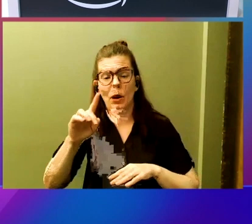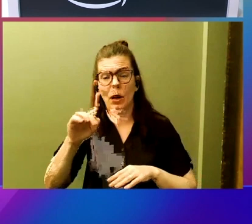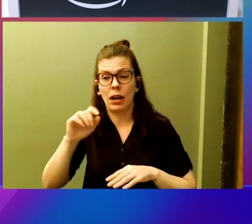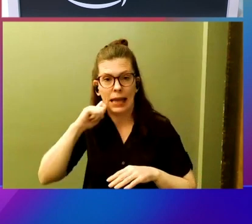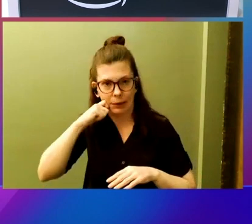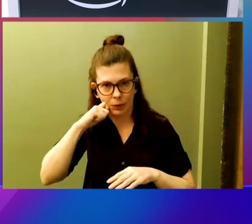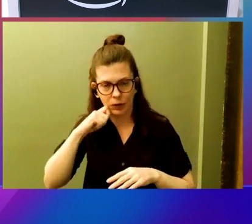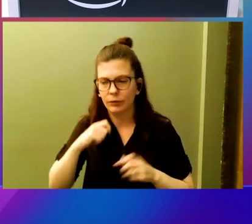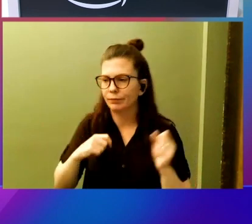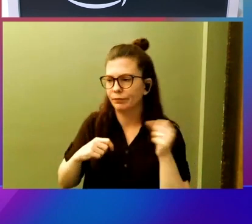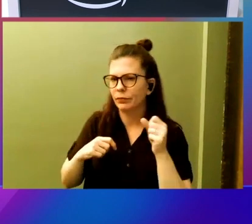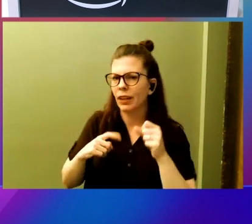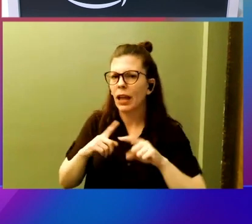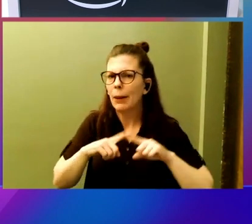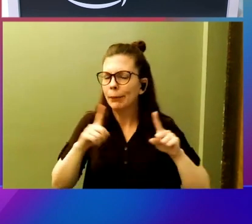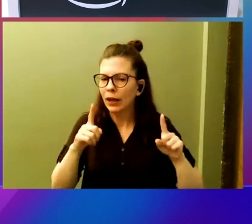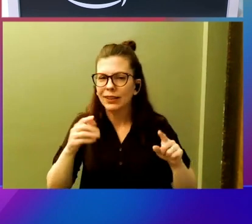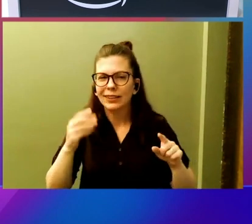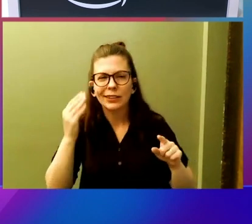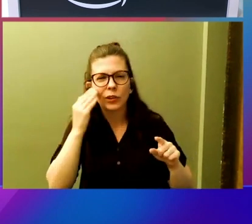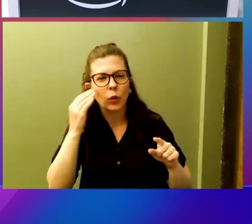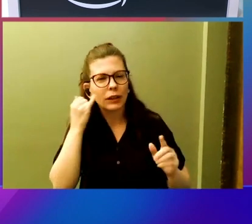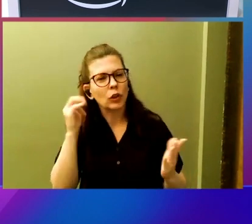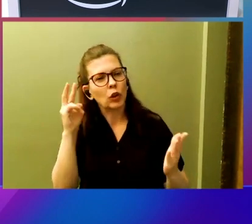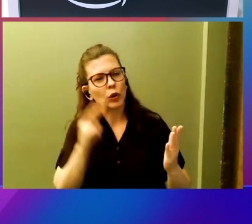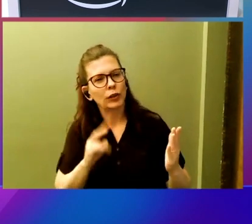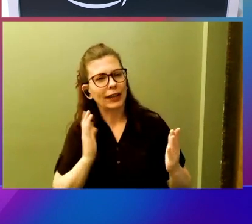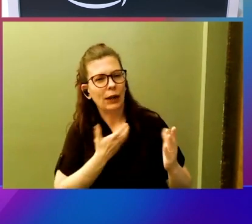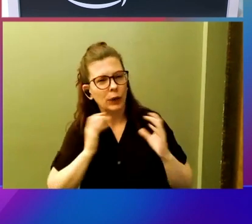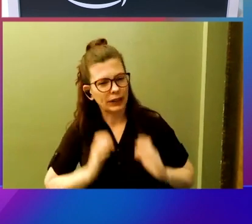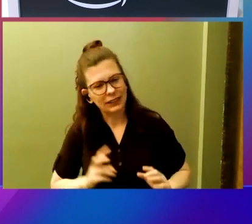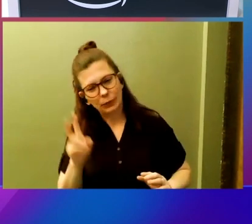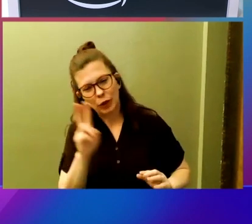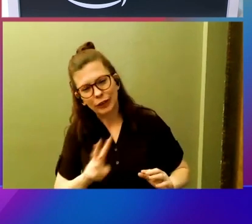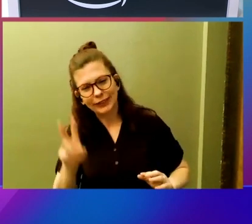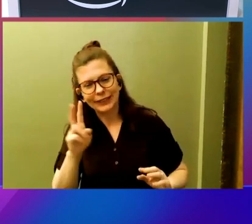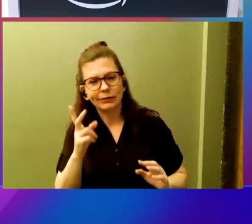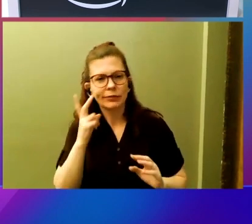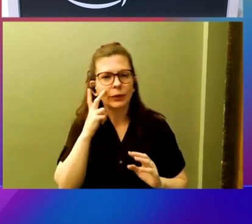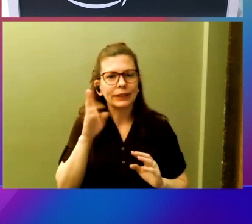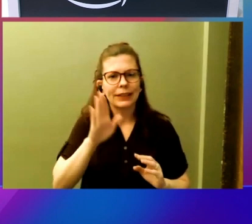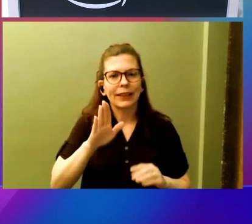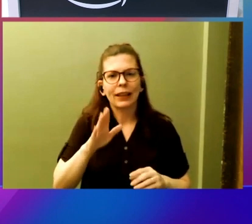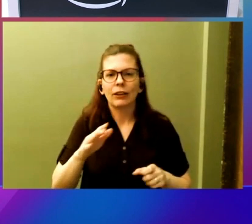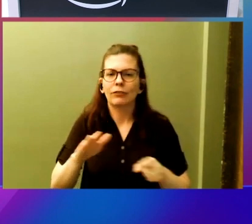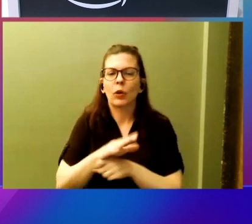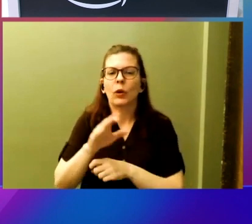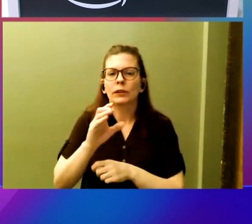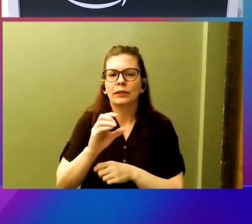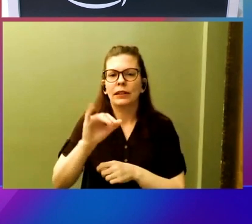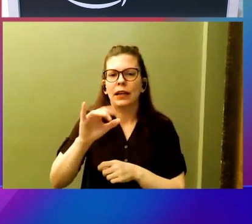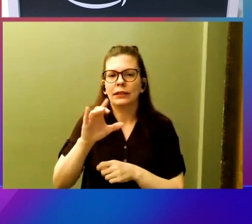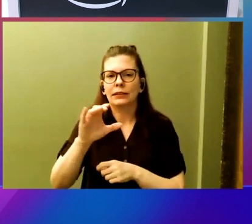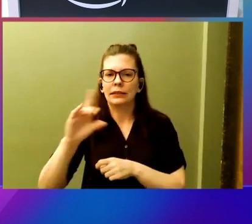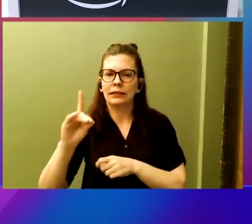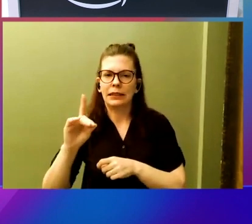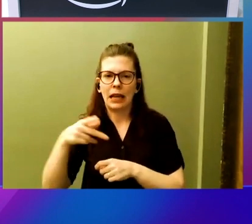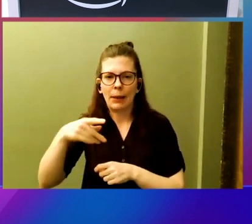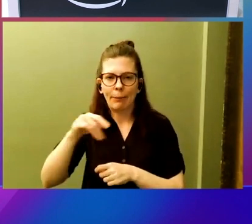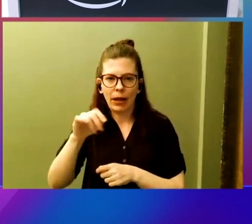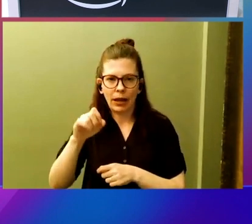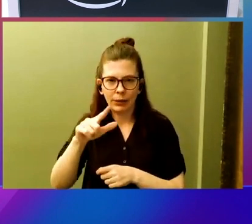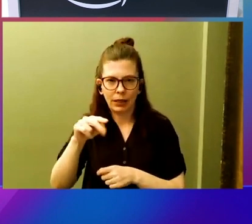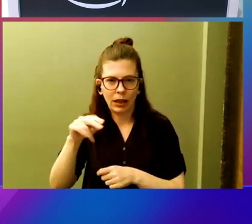then, you know, when we look at our customers and we see their entire CI/CD pipeline, there are quite a few dependencies